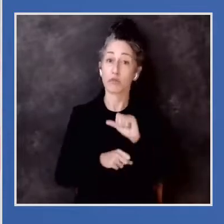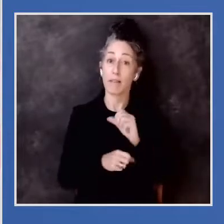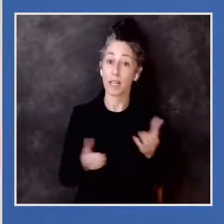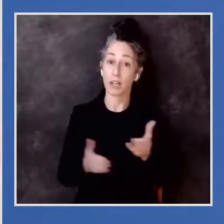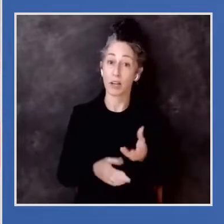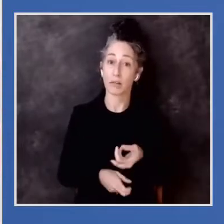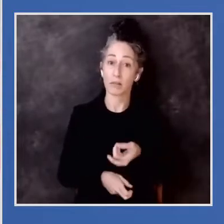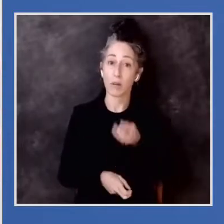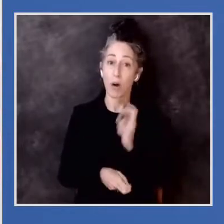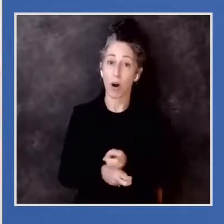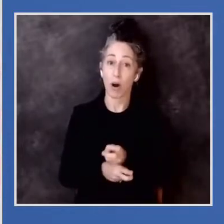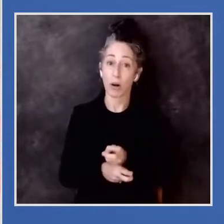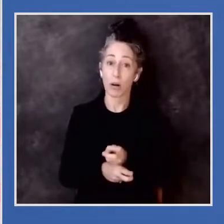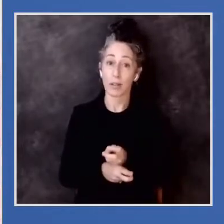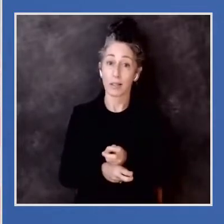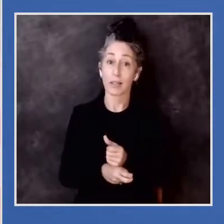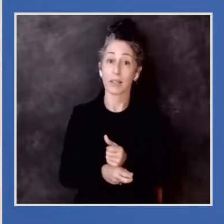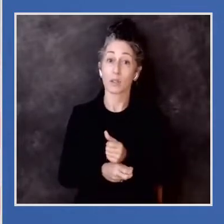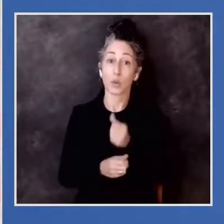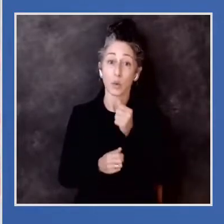not to think of the